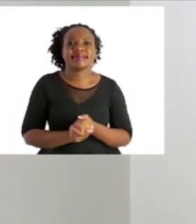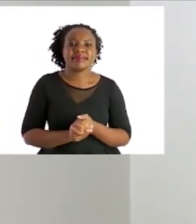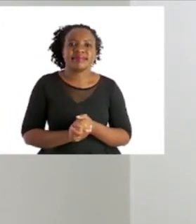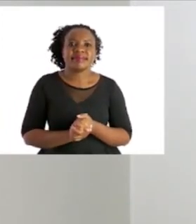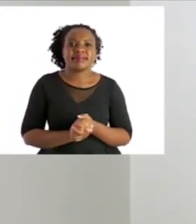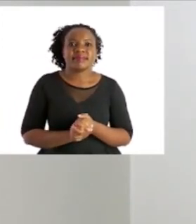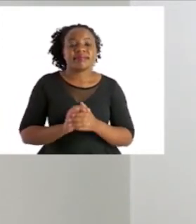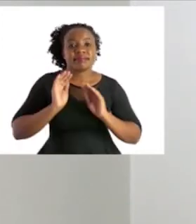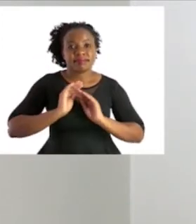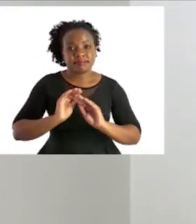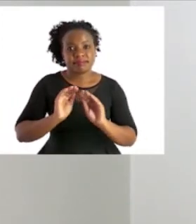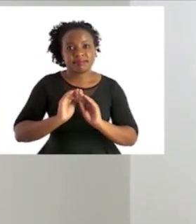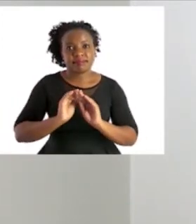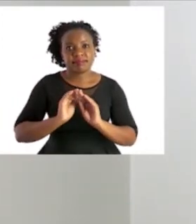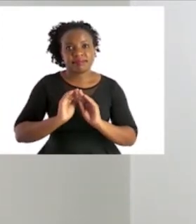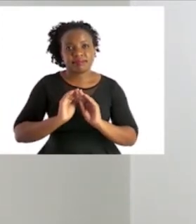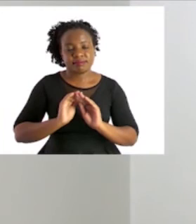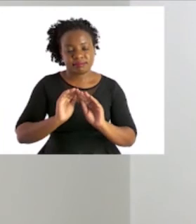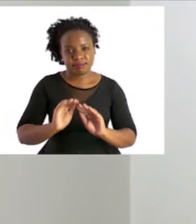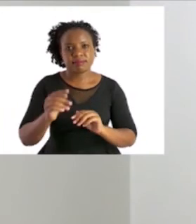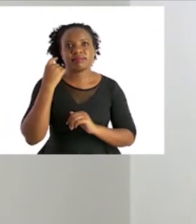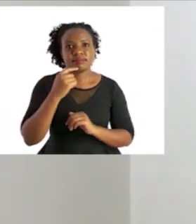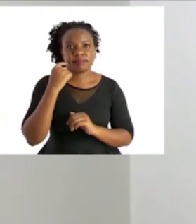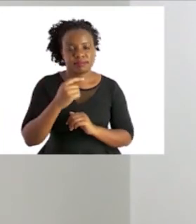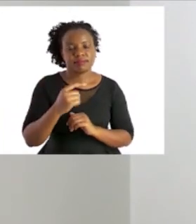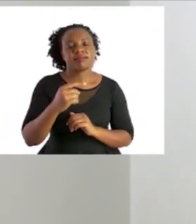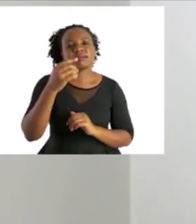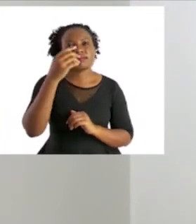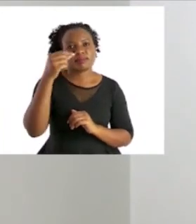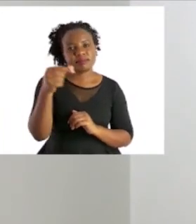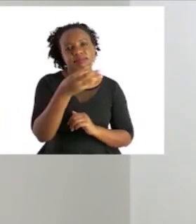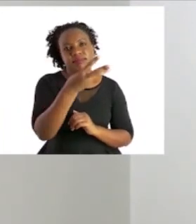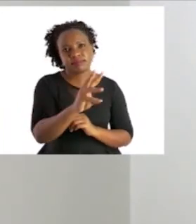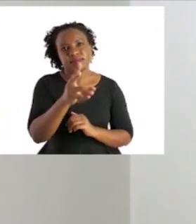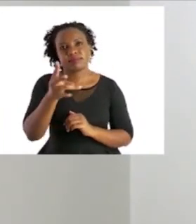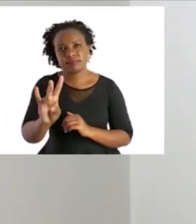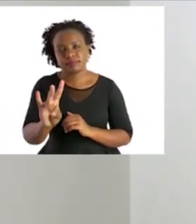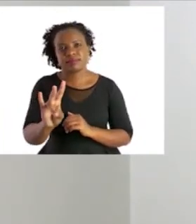I am going to take you in English for grade 6 and 7.